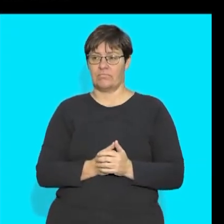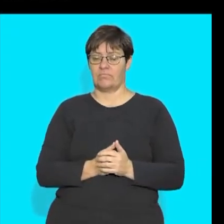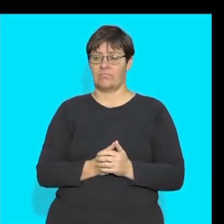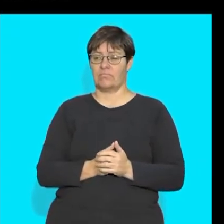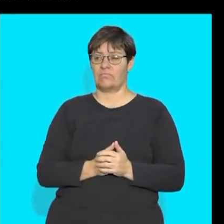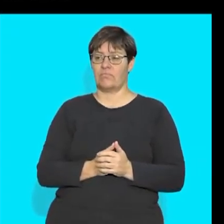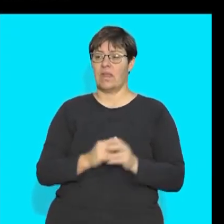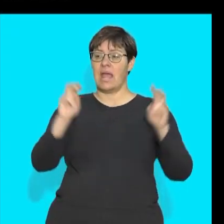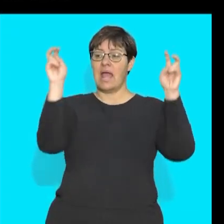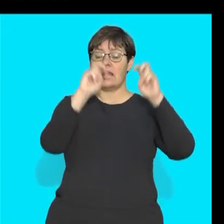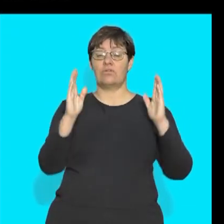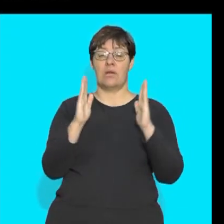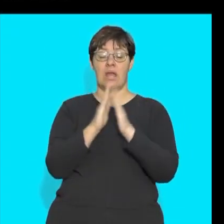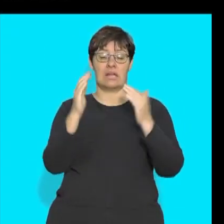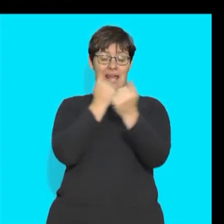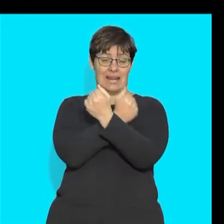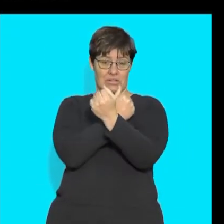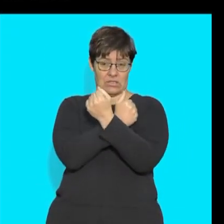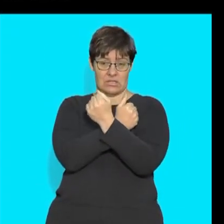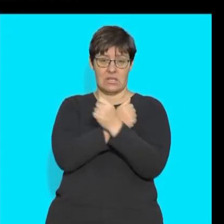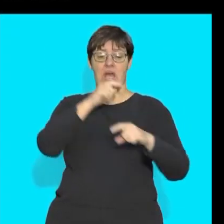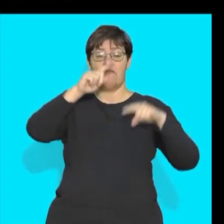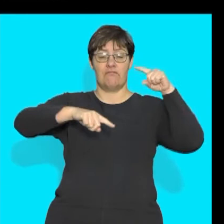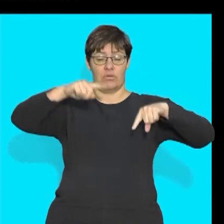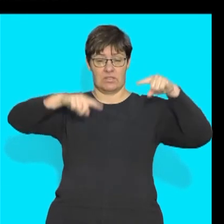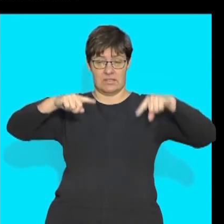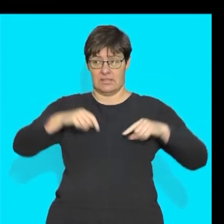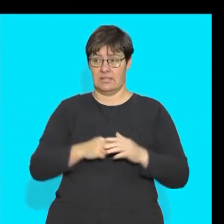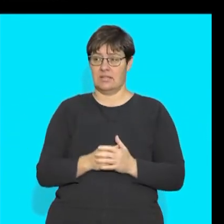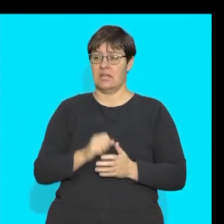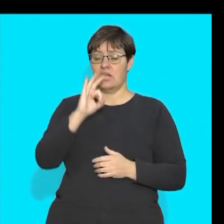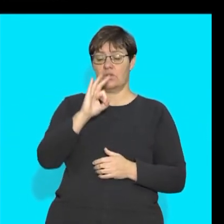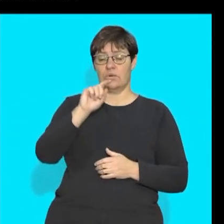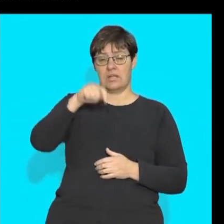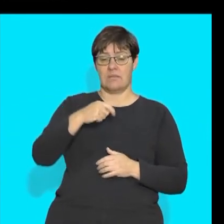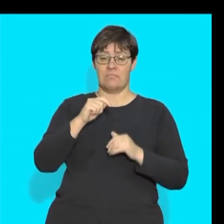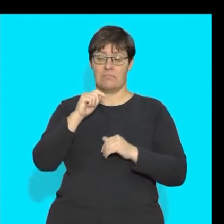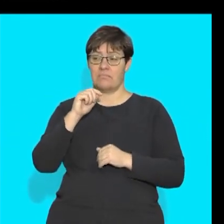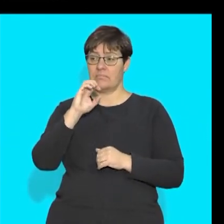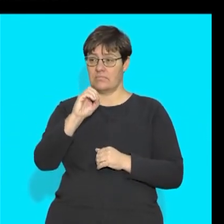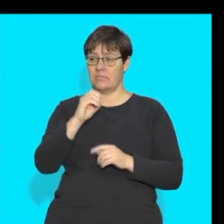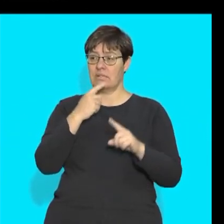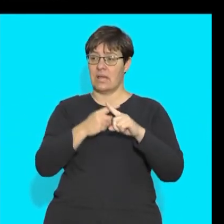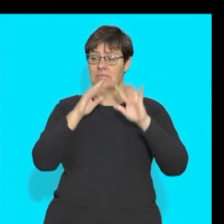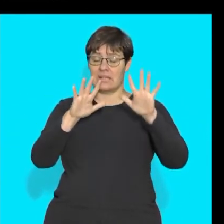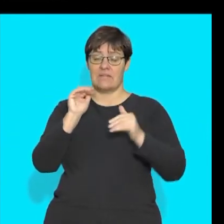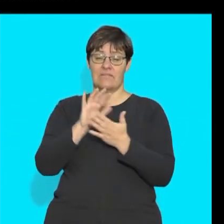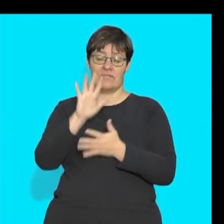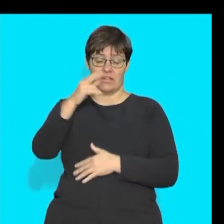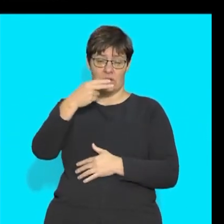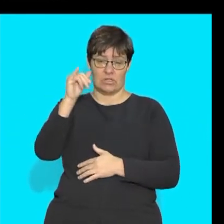electromagnetic radiation of frequency 3 times 10 to the 15 hertz is